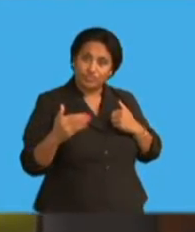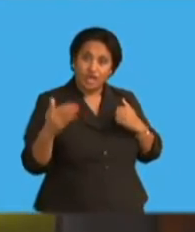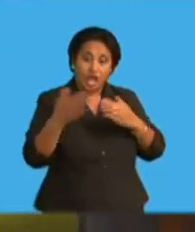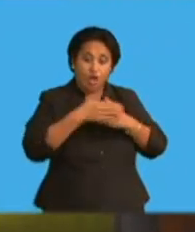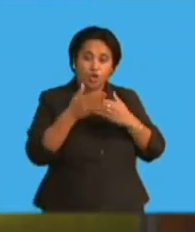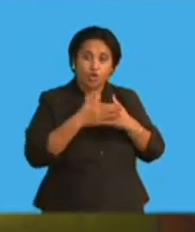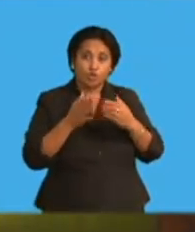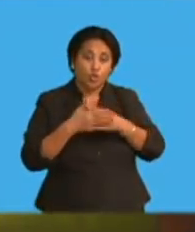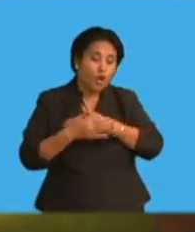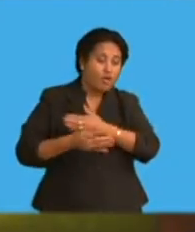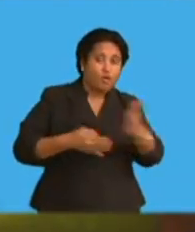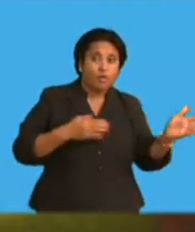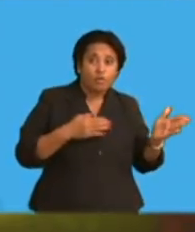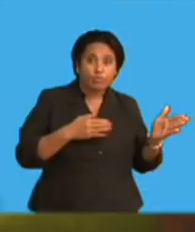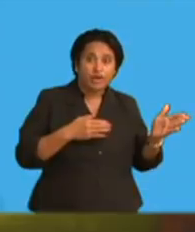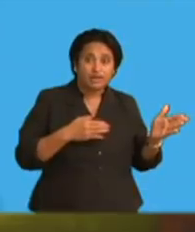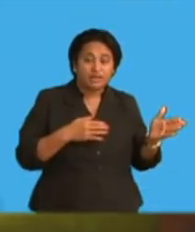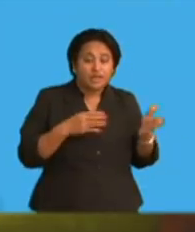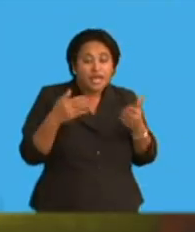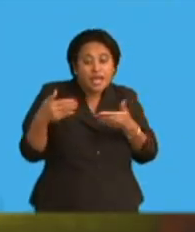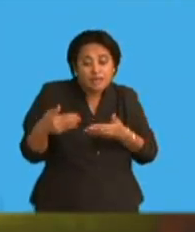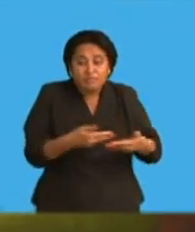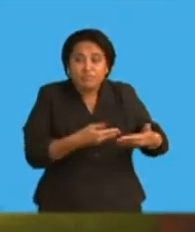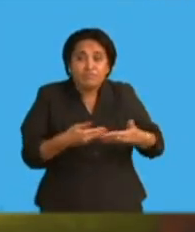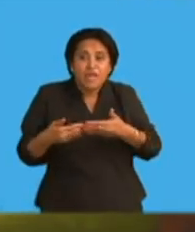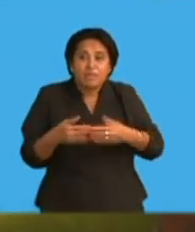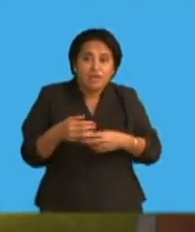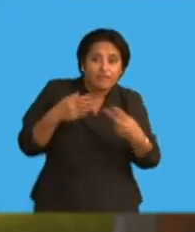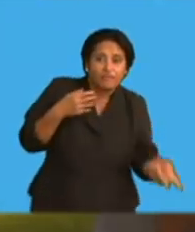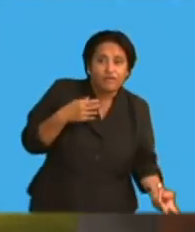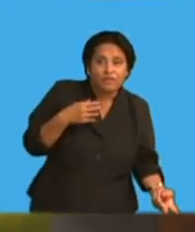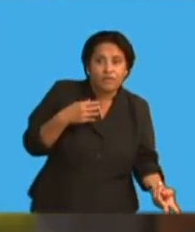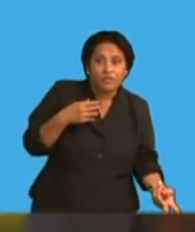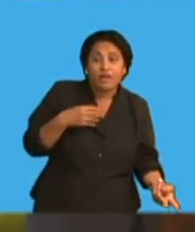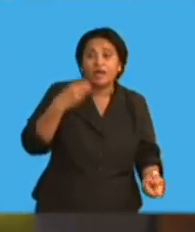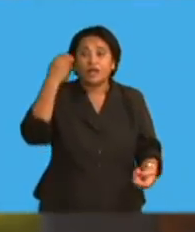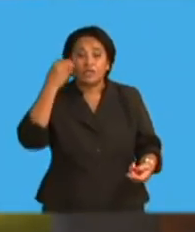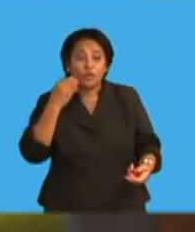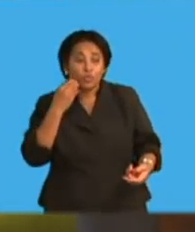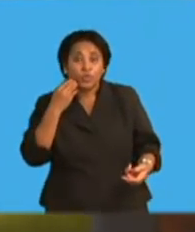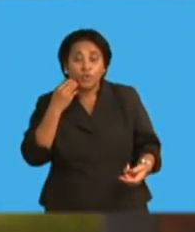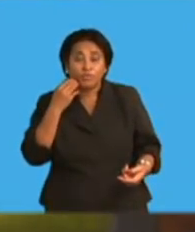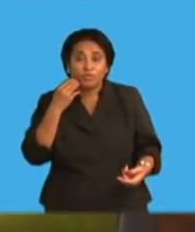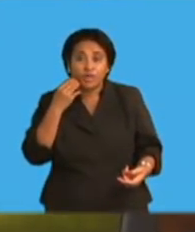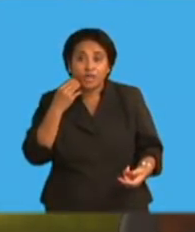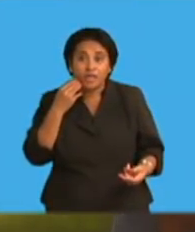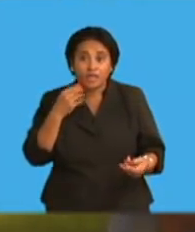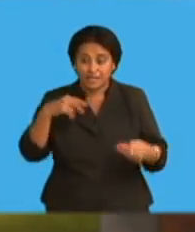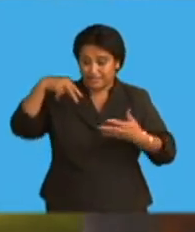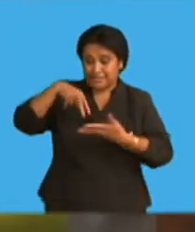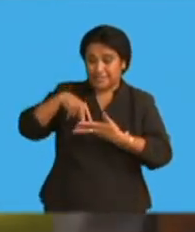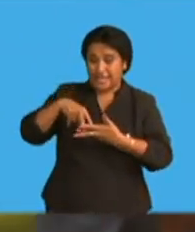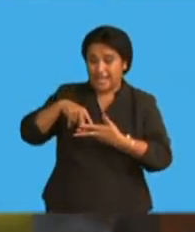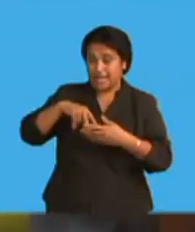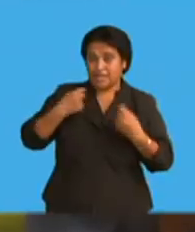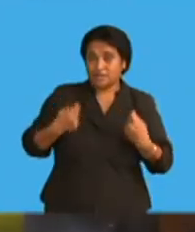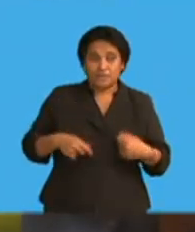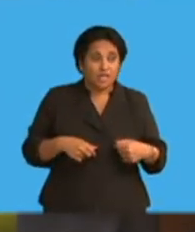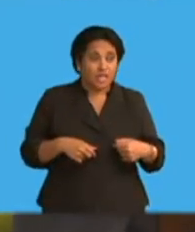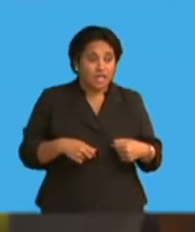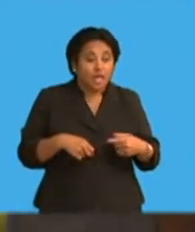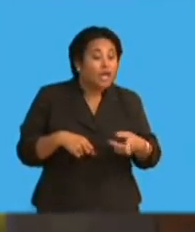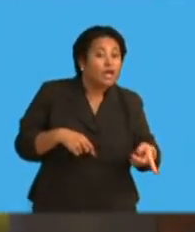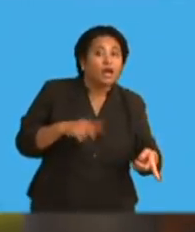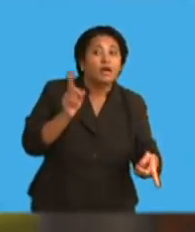and a baby fell out, a very young baby. And this lady turned around, who was standing next to me, said, "Indian baby, Fijian